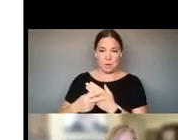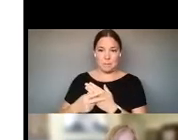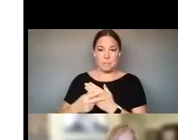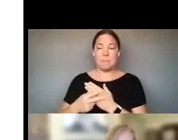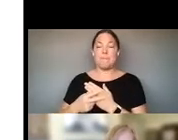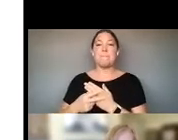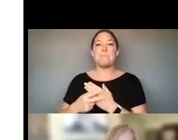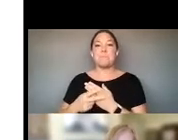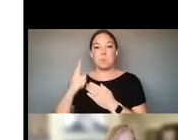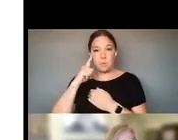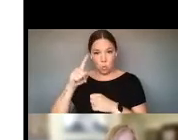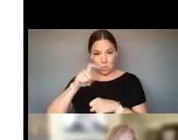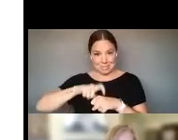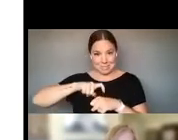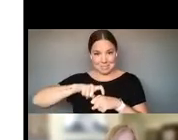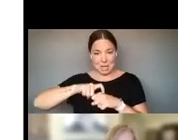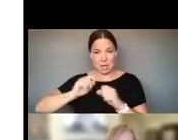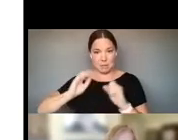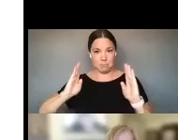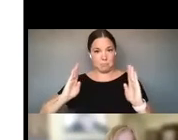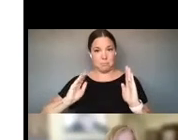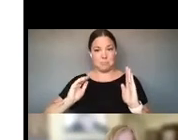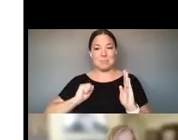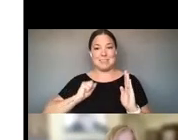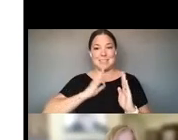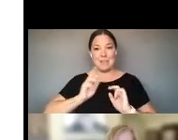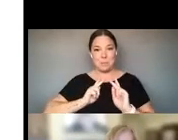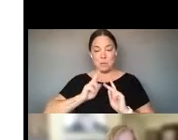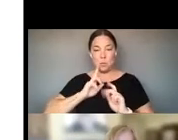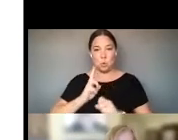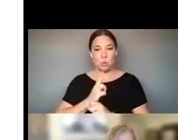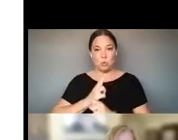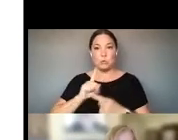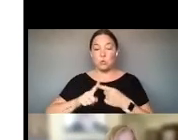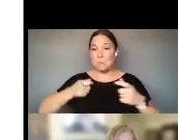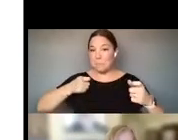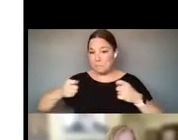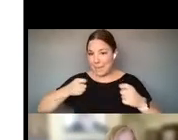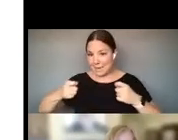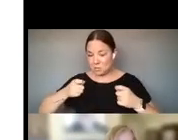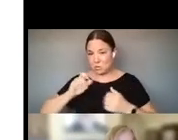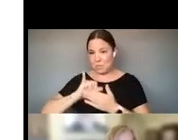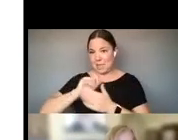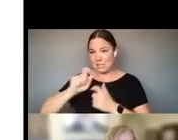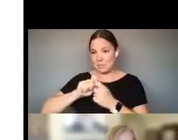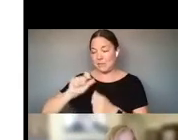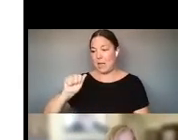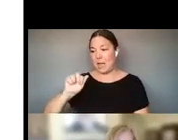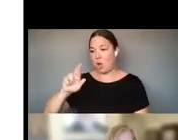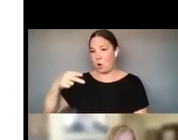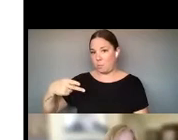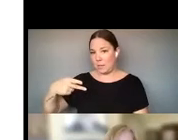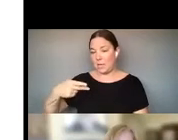just for the time that those staff people would spend managing this specific ARP award